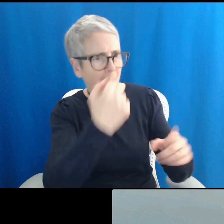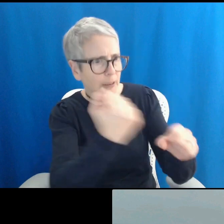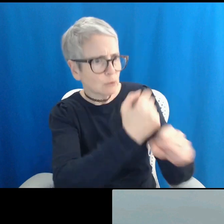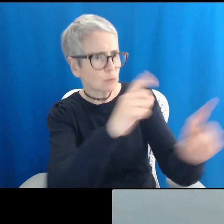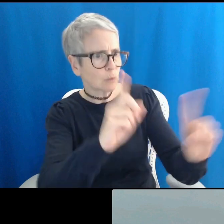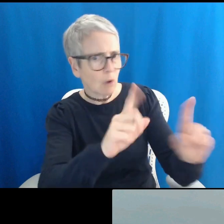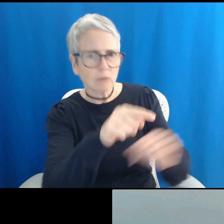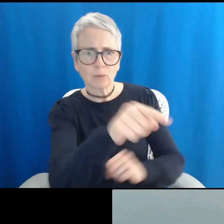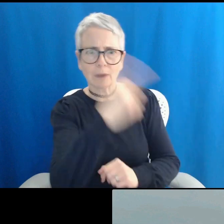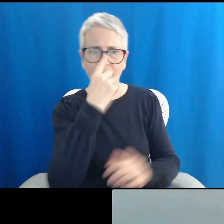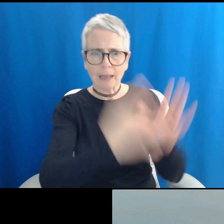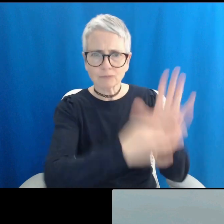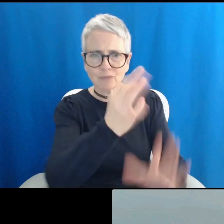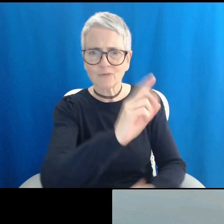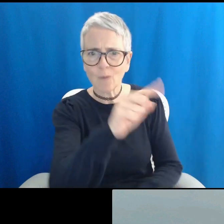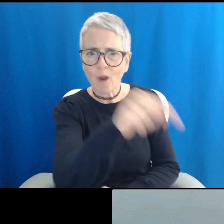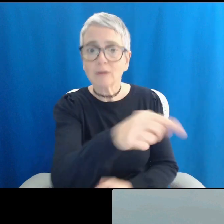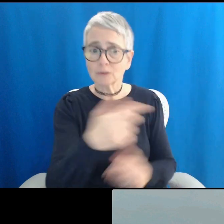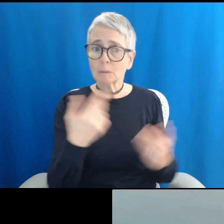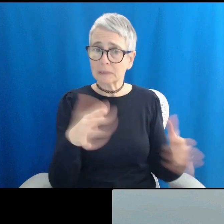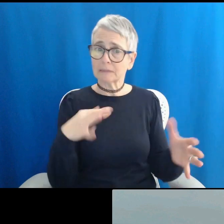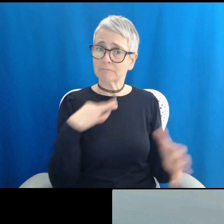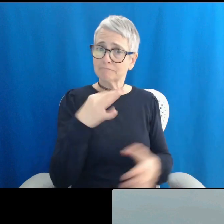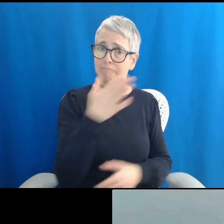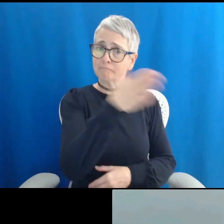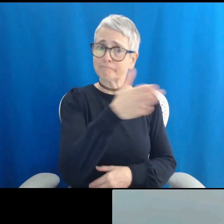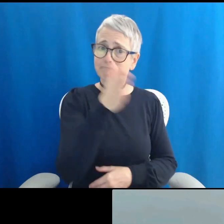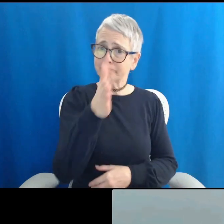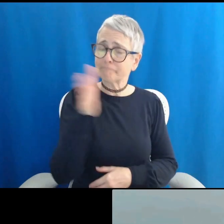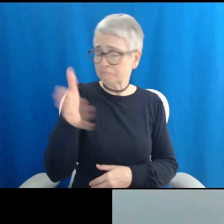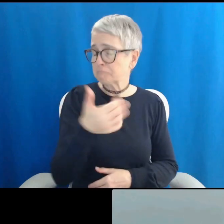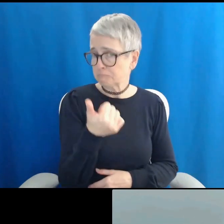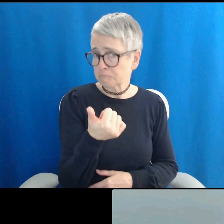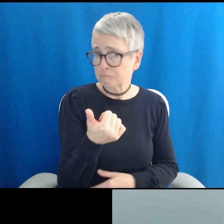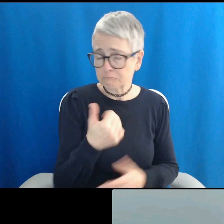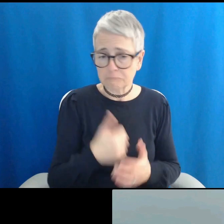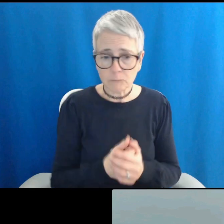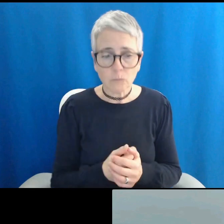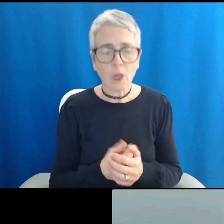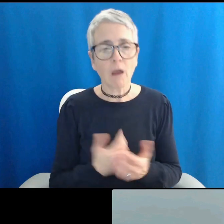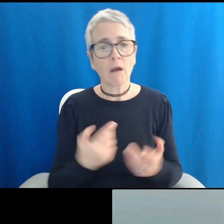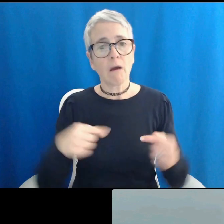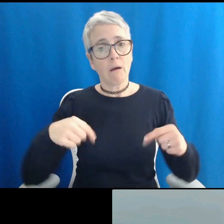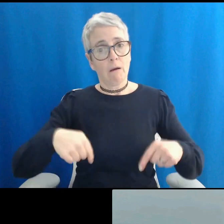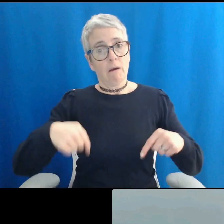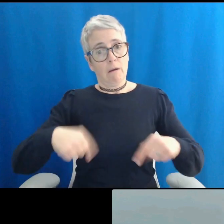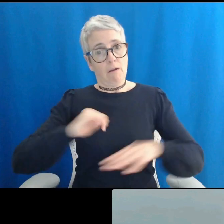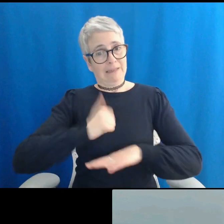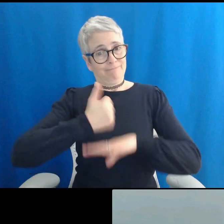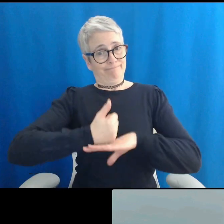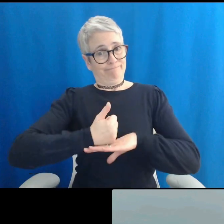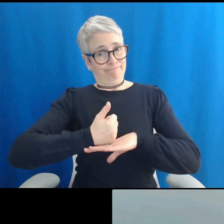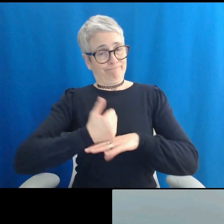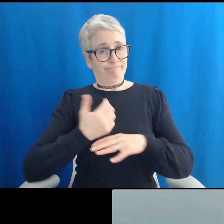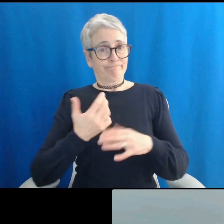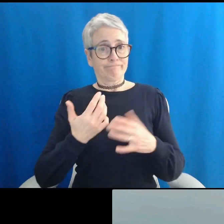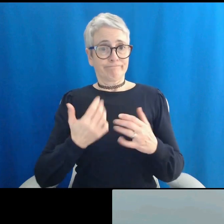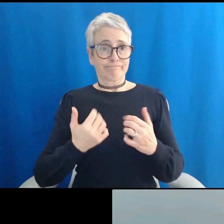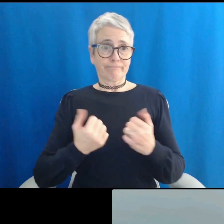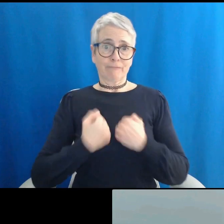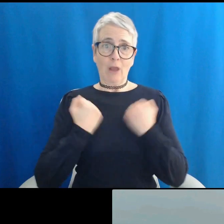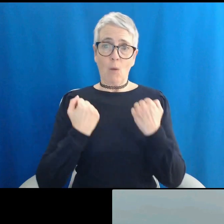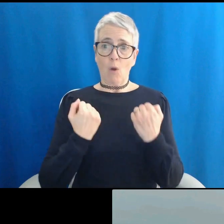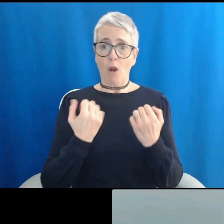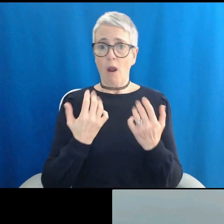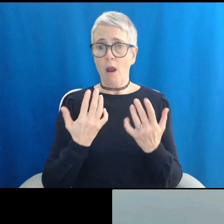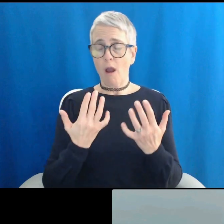things? So that's been helpful. As an institution, I'm seeing more of a shift.